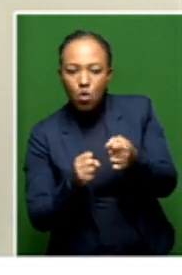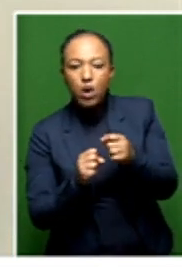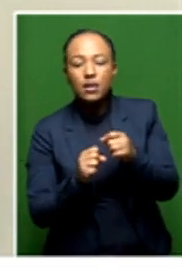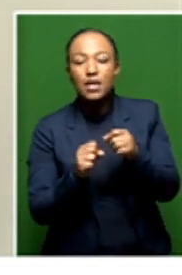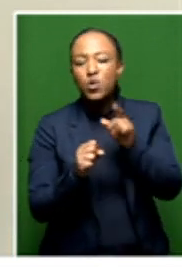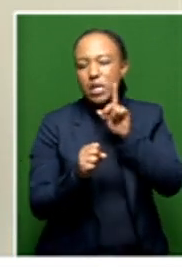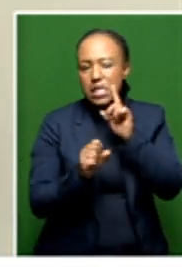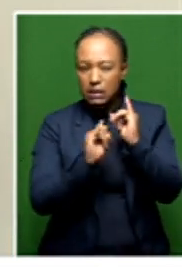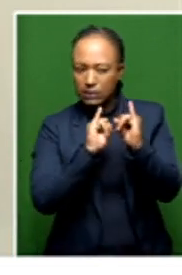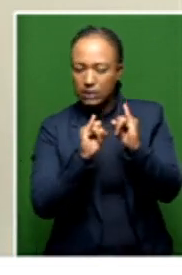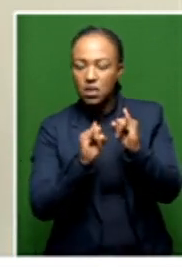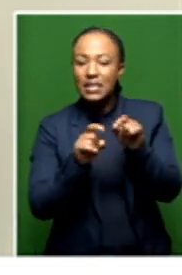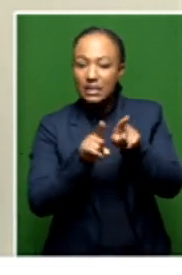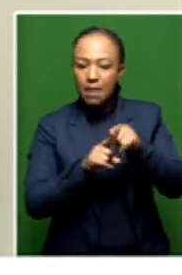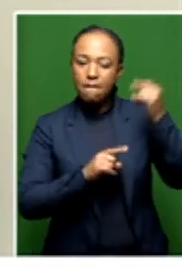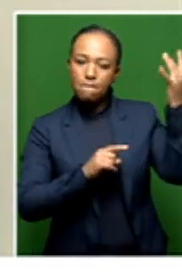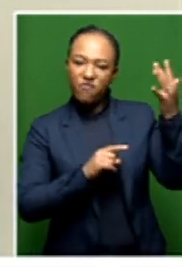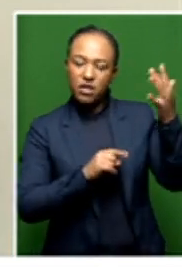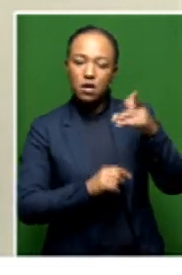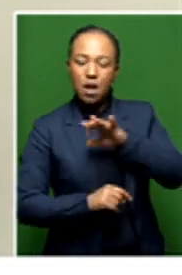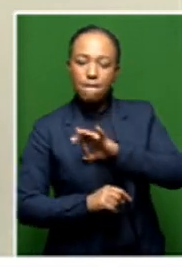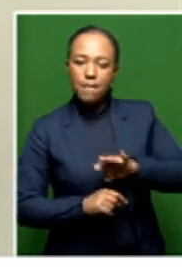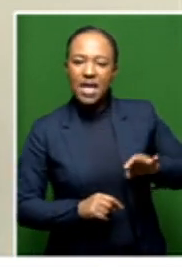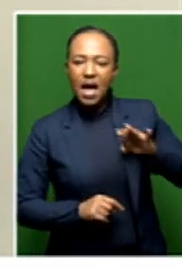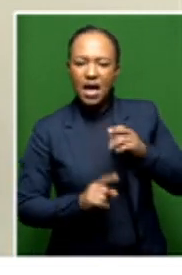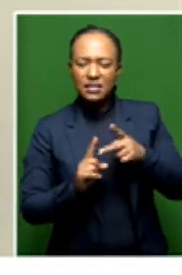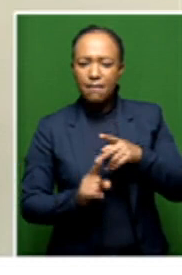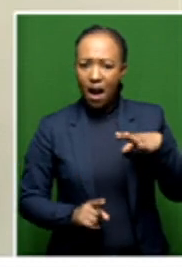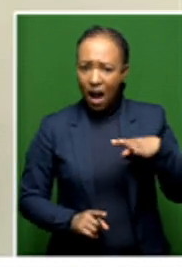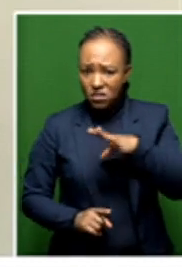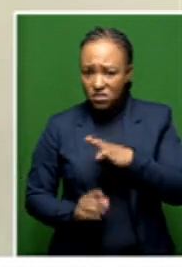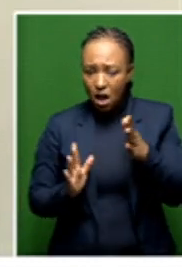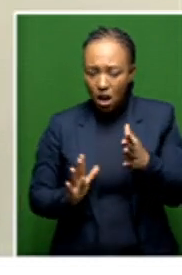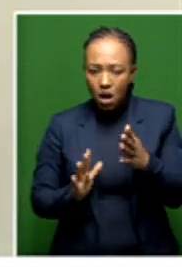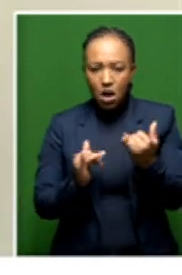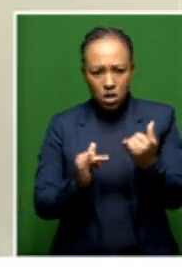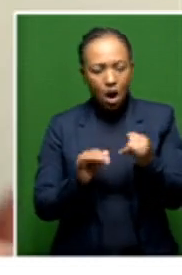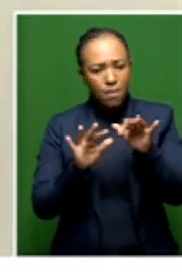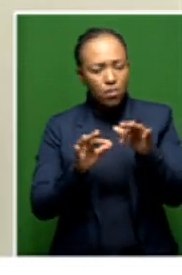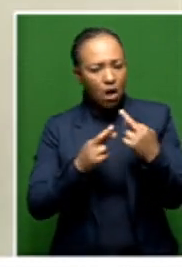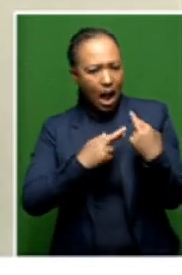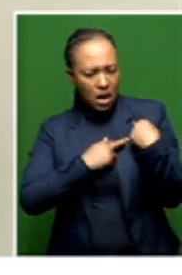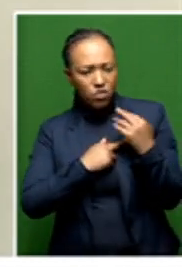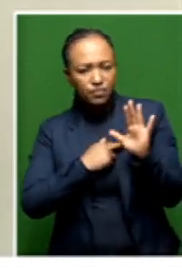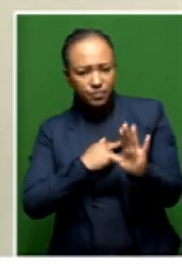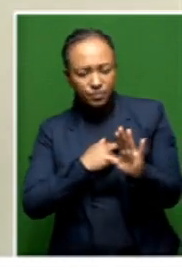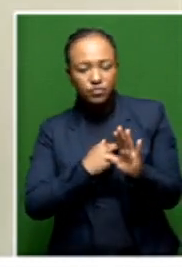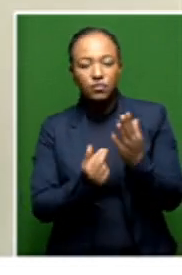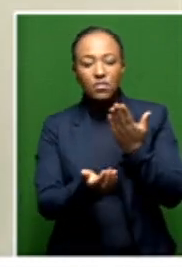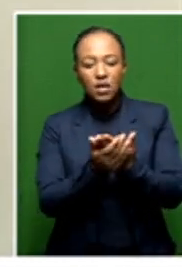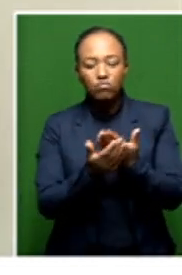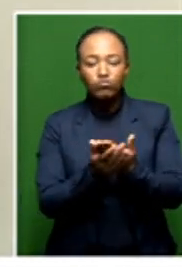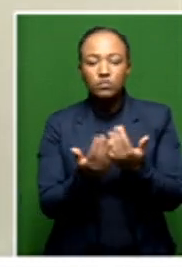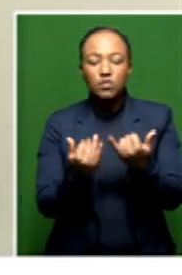manifesto also says that for the mayors that are coming, for the councillors, people must begin to account, and the only capable